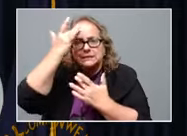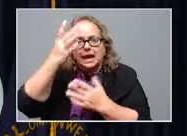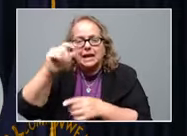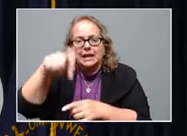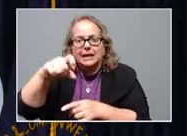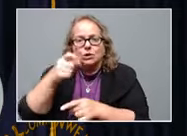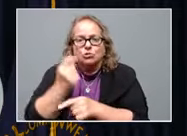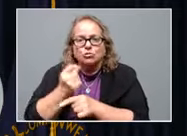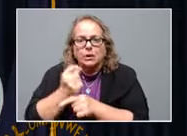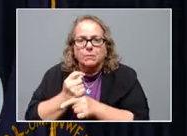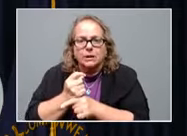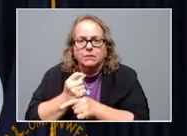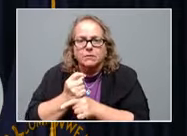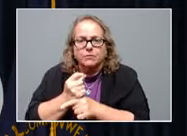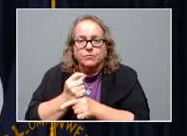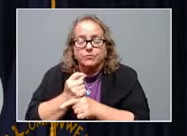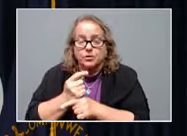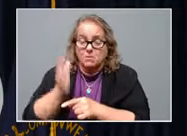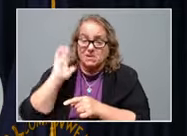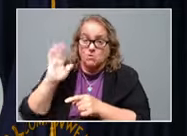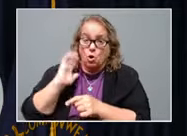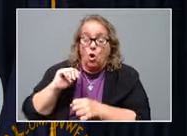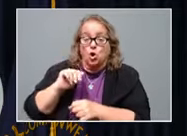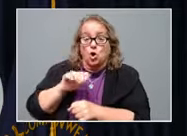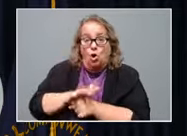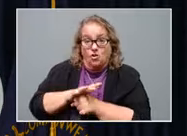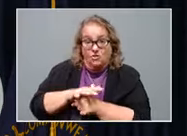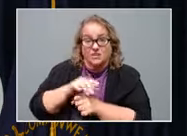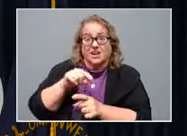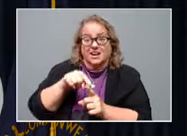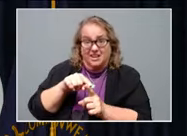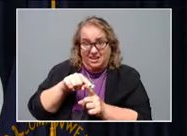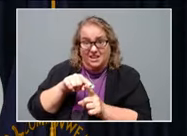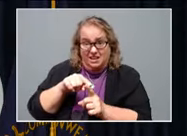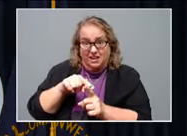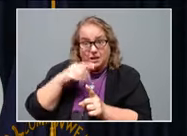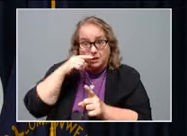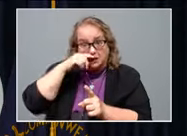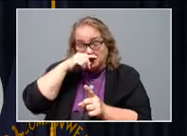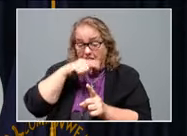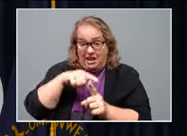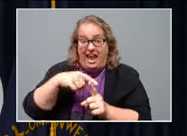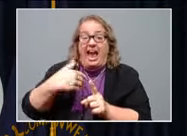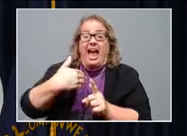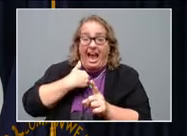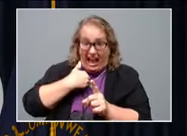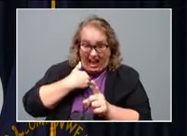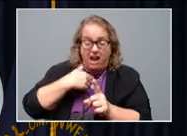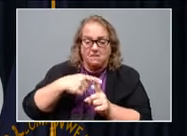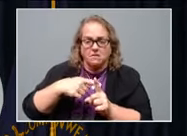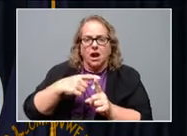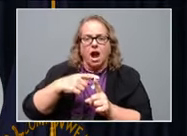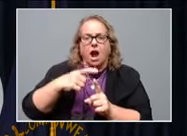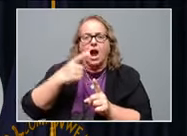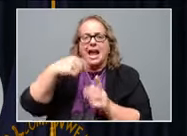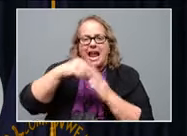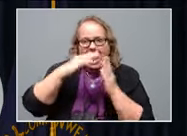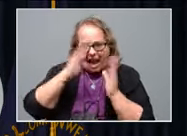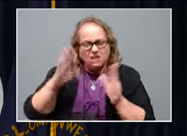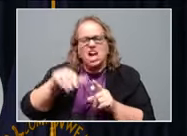variant or the alpha variant was out, somebody in a household would test positive, but the other people wouldn't necessarily be. Now it's everyone, and we're